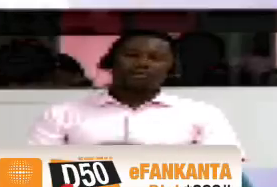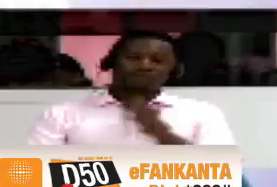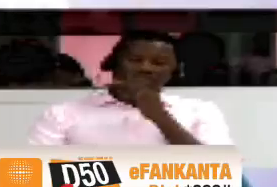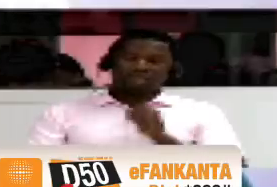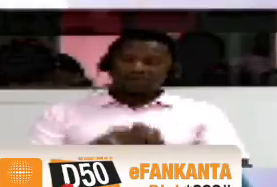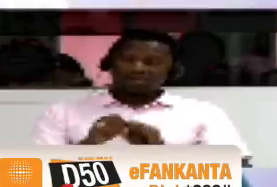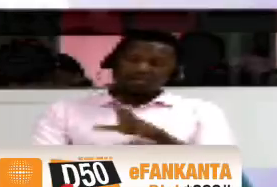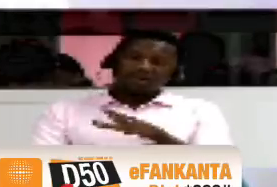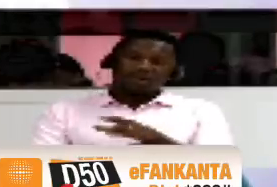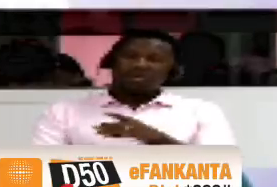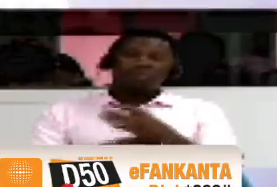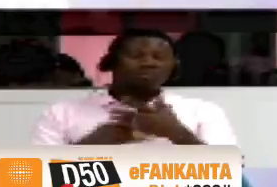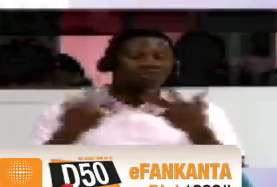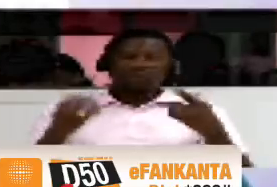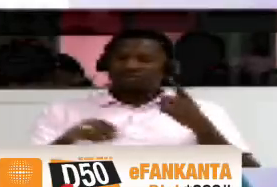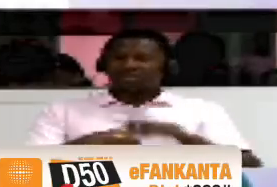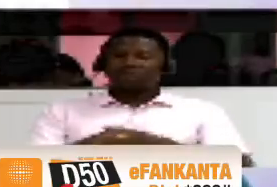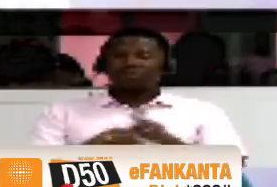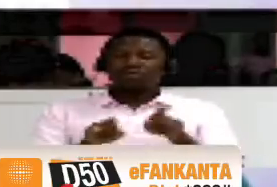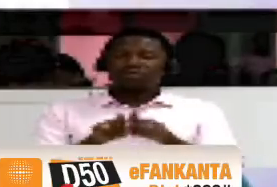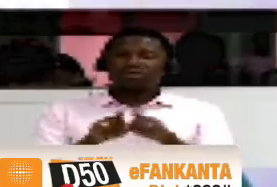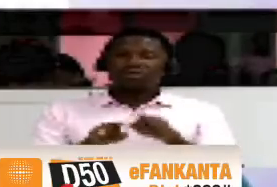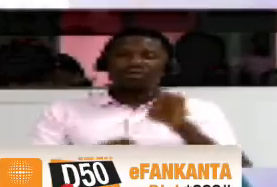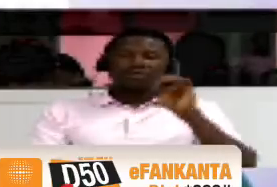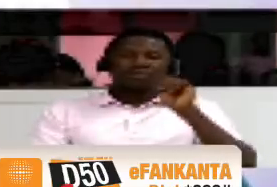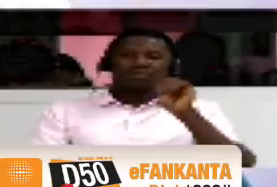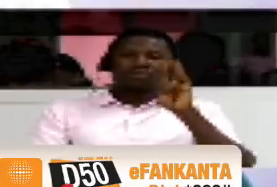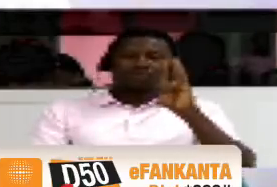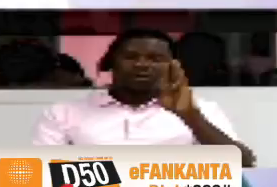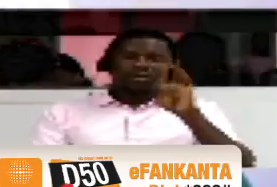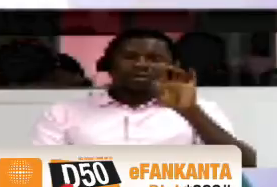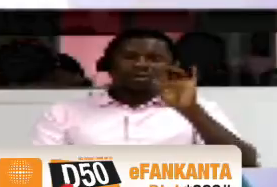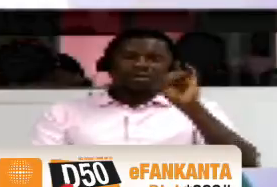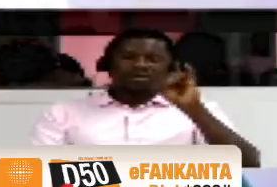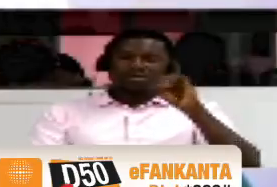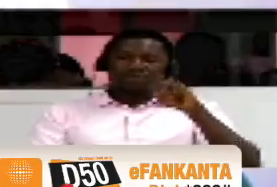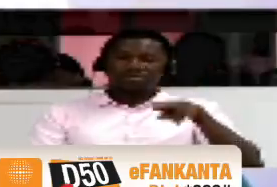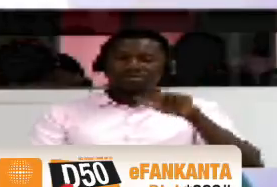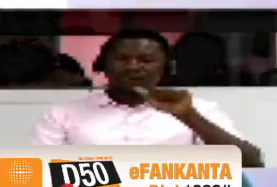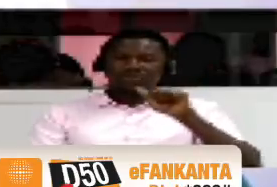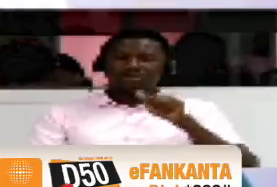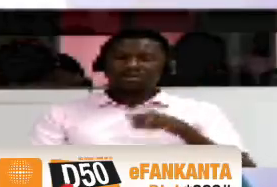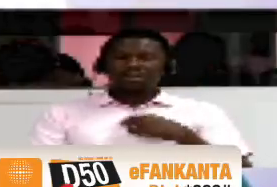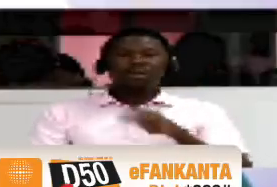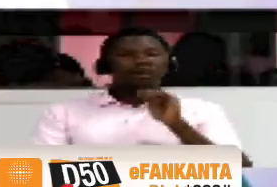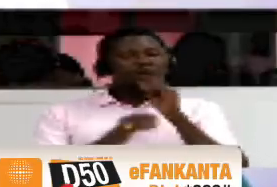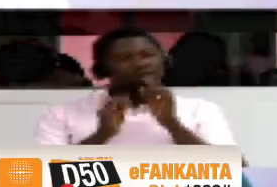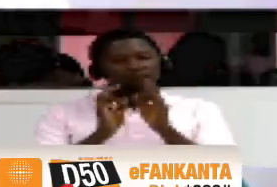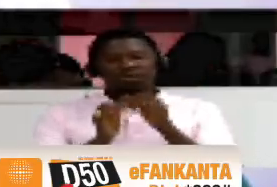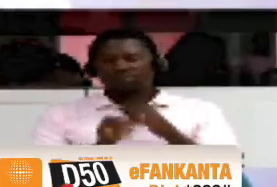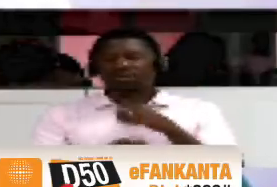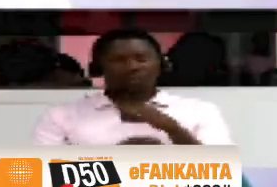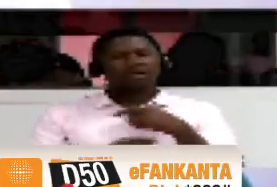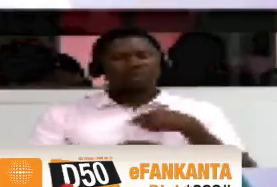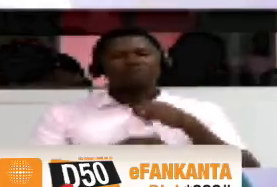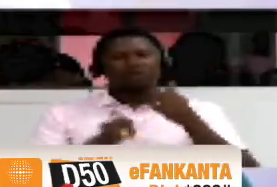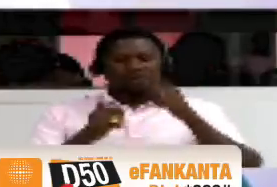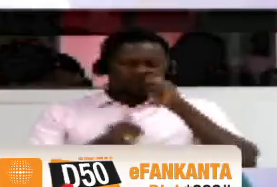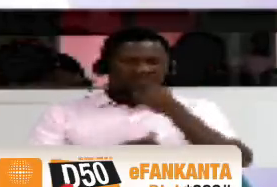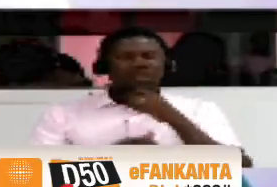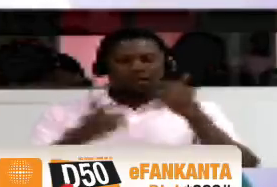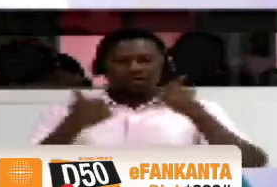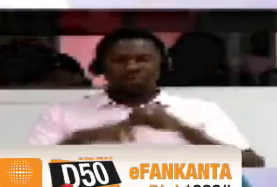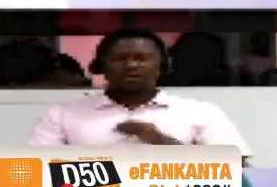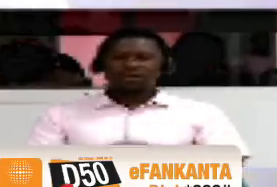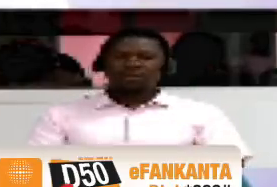he said he spent much of the time with Ibrahima. And Ibrahima was all along telling him that he's going to die. And